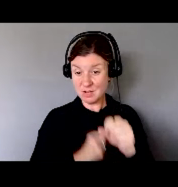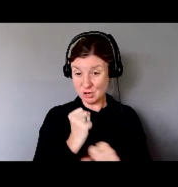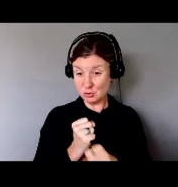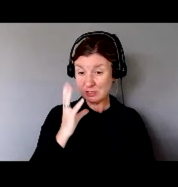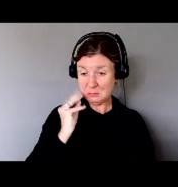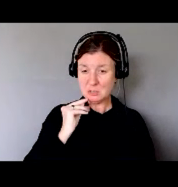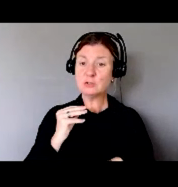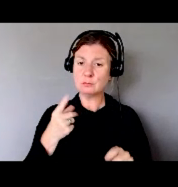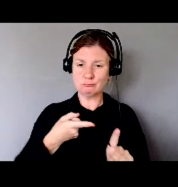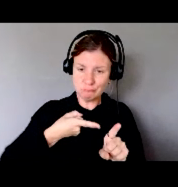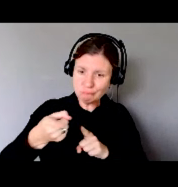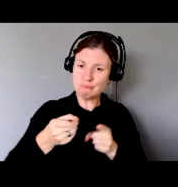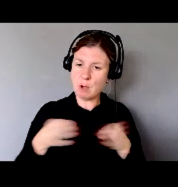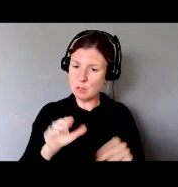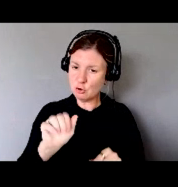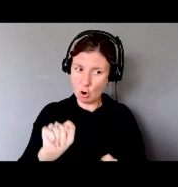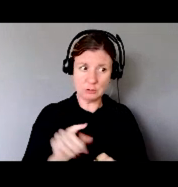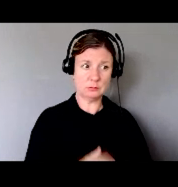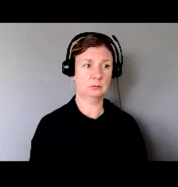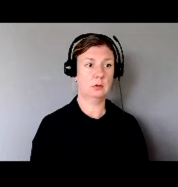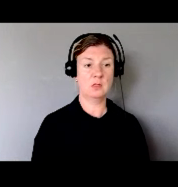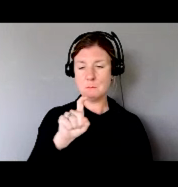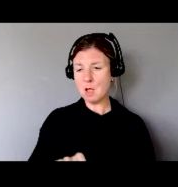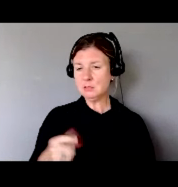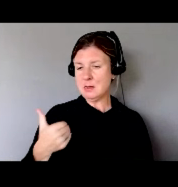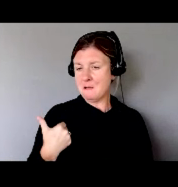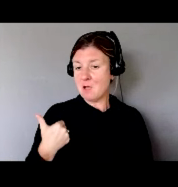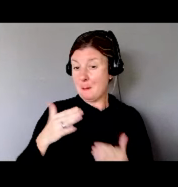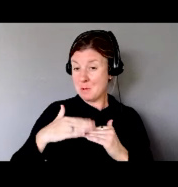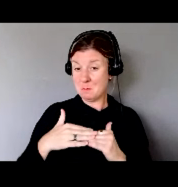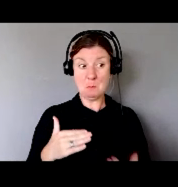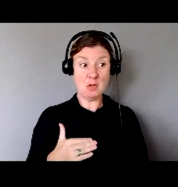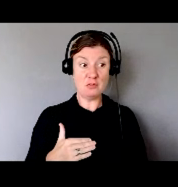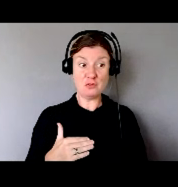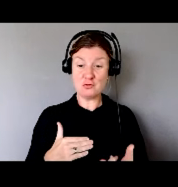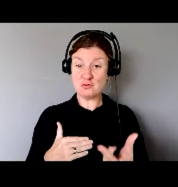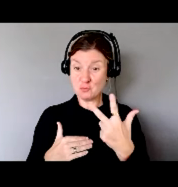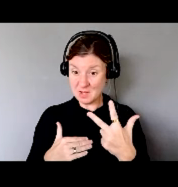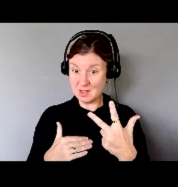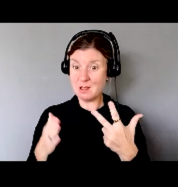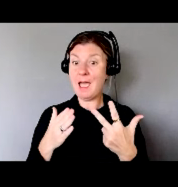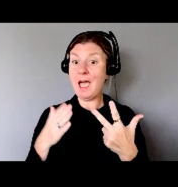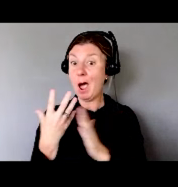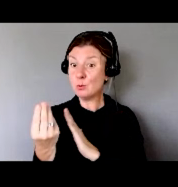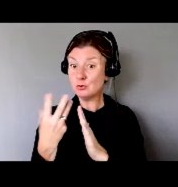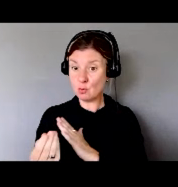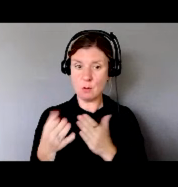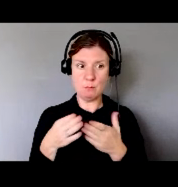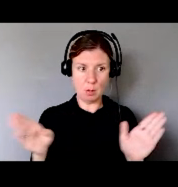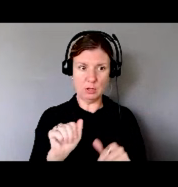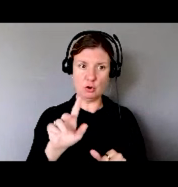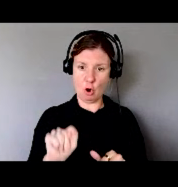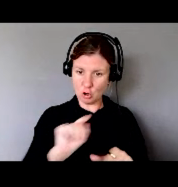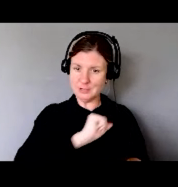must have at least 3 outdoor permanent public art installations, each with a lifespan